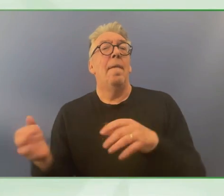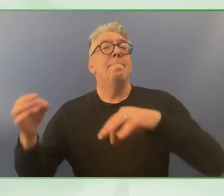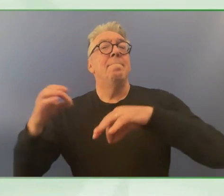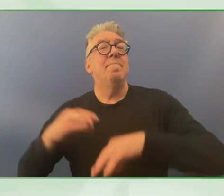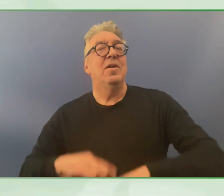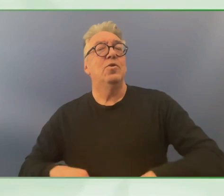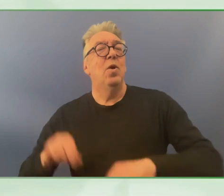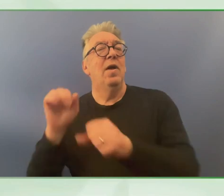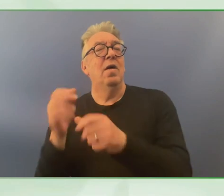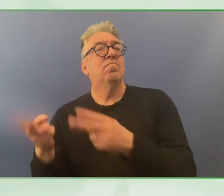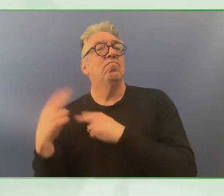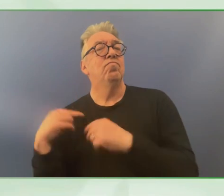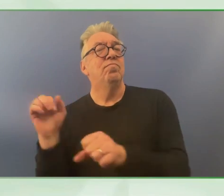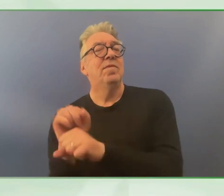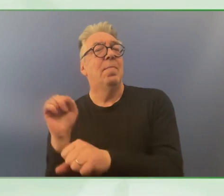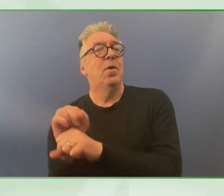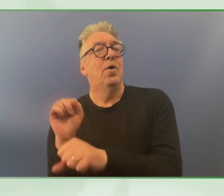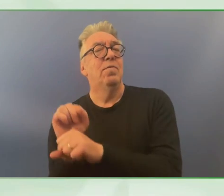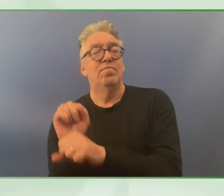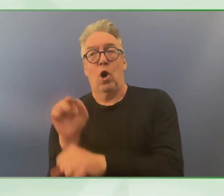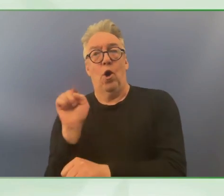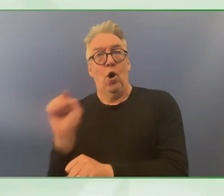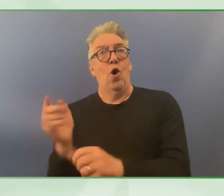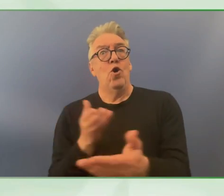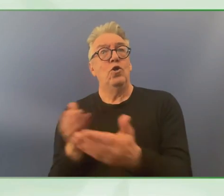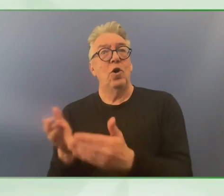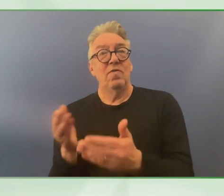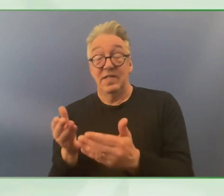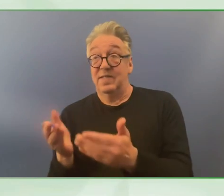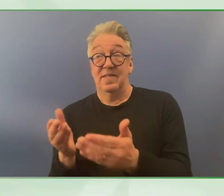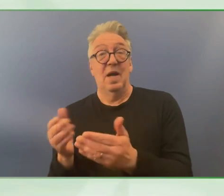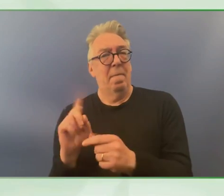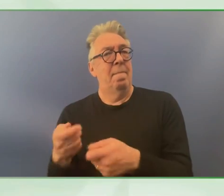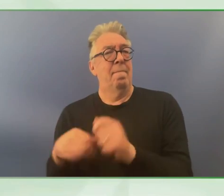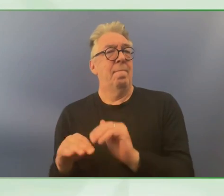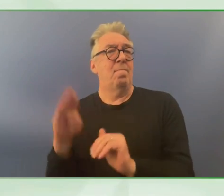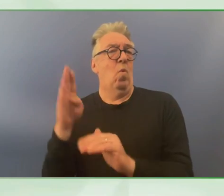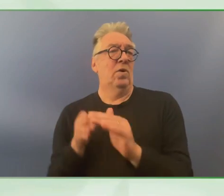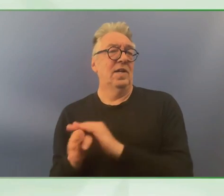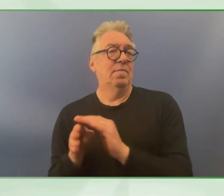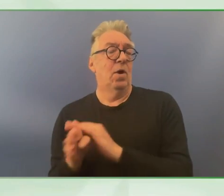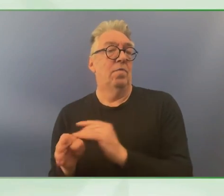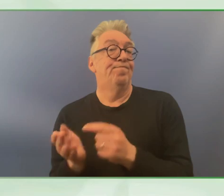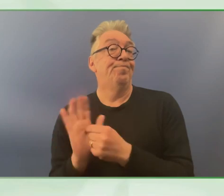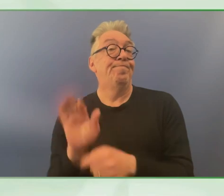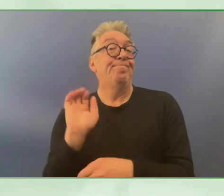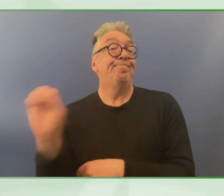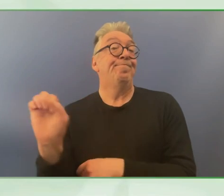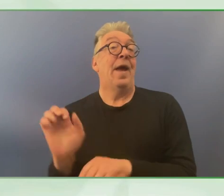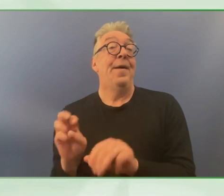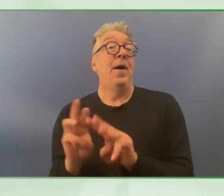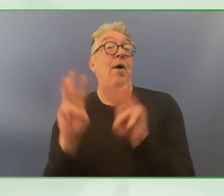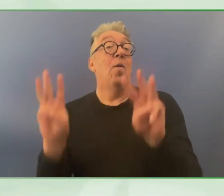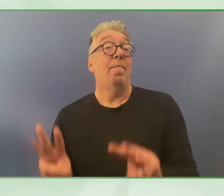accessible in terms of accessibility of the web page, but especially of the persons who work at the